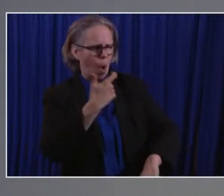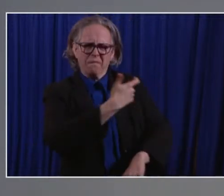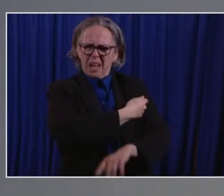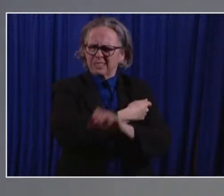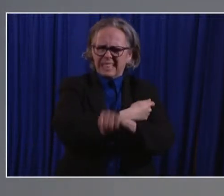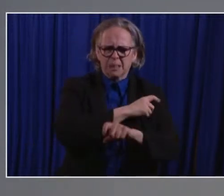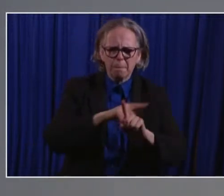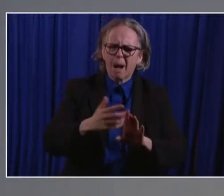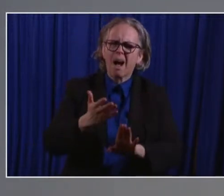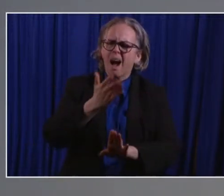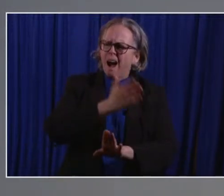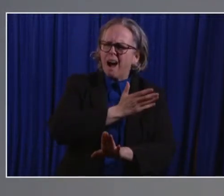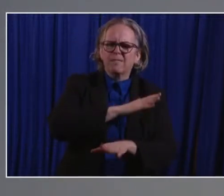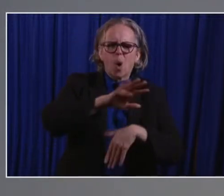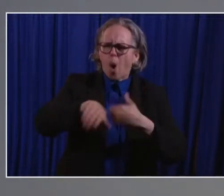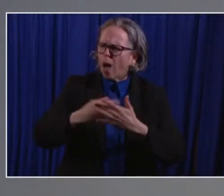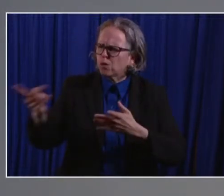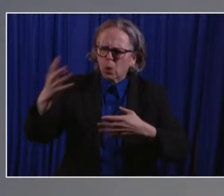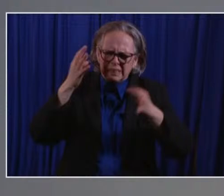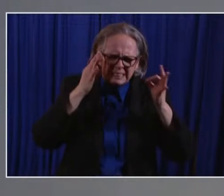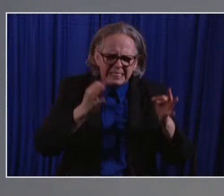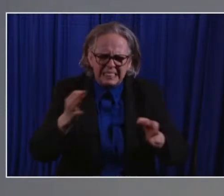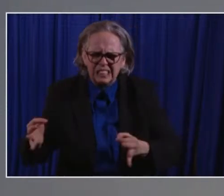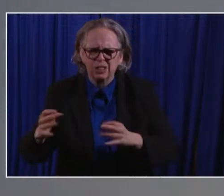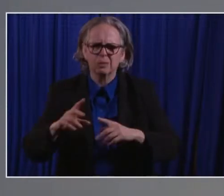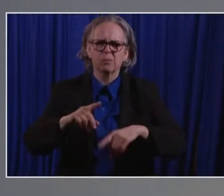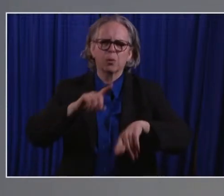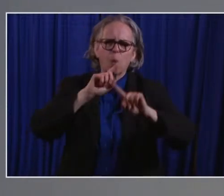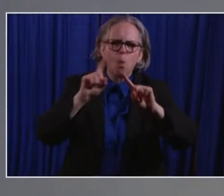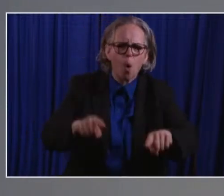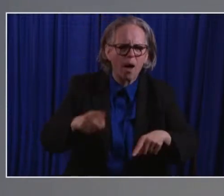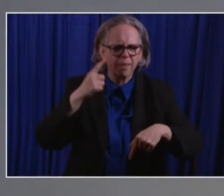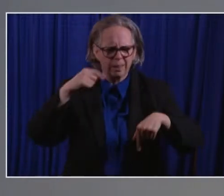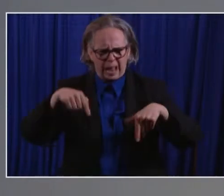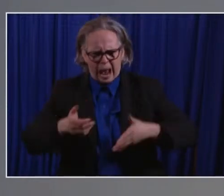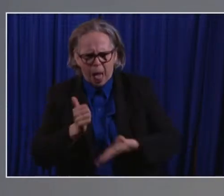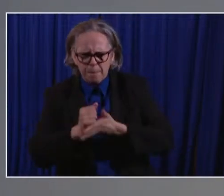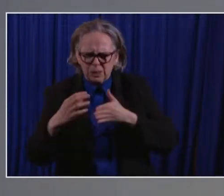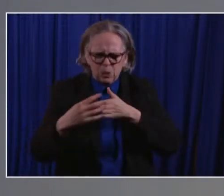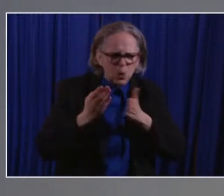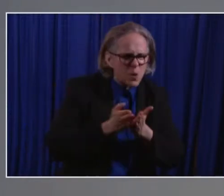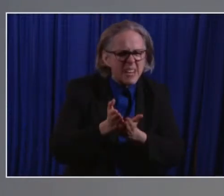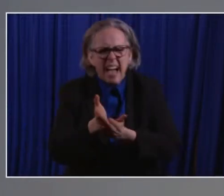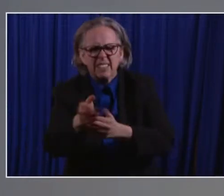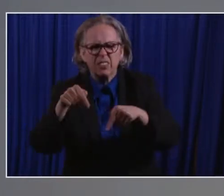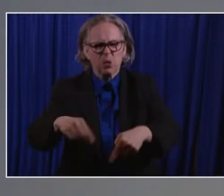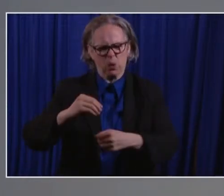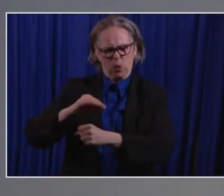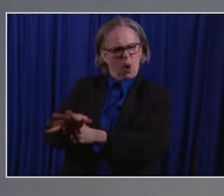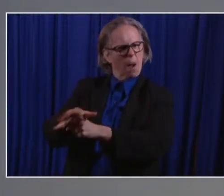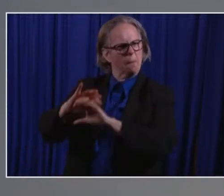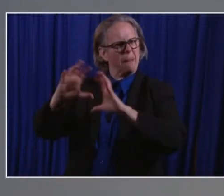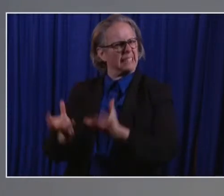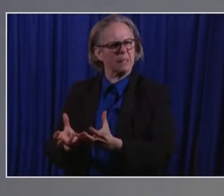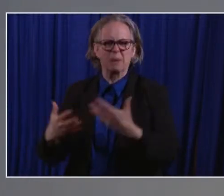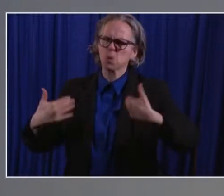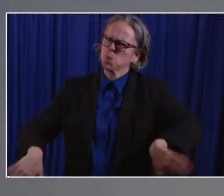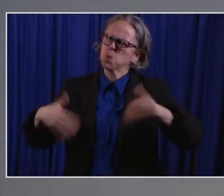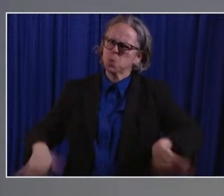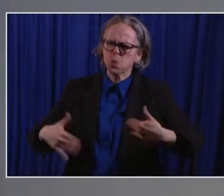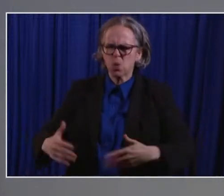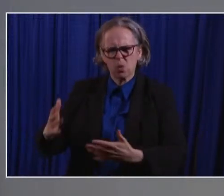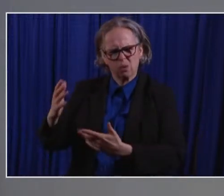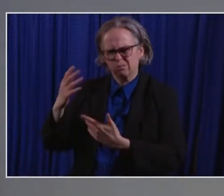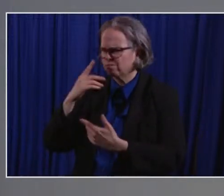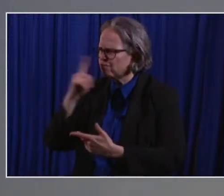this pandemic. The success of our mass vaccination clinic is a true testament to the power of how federal, state,